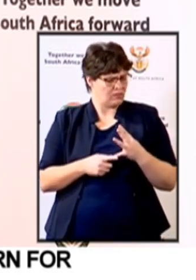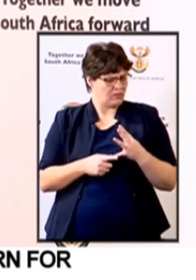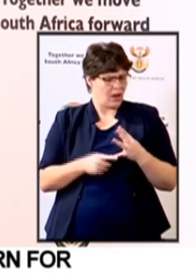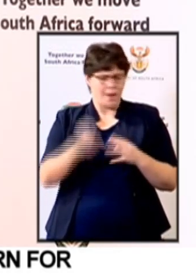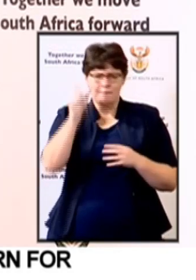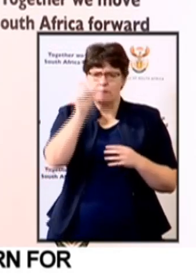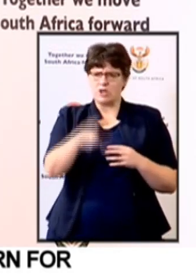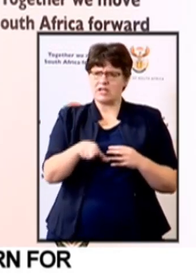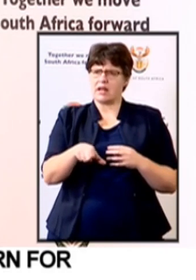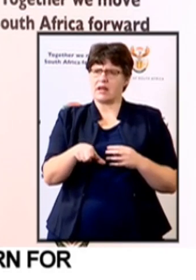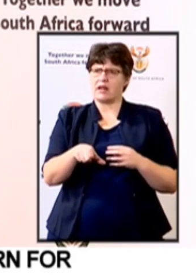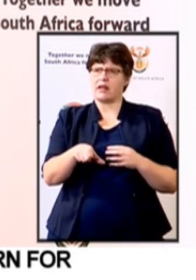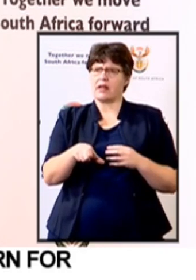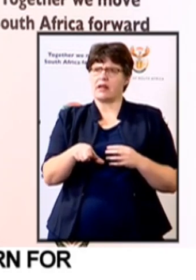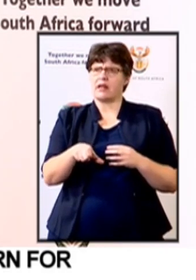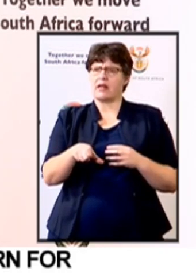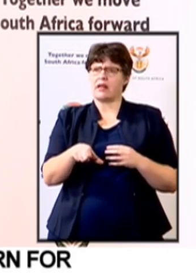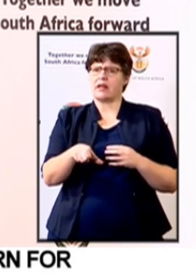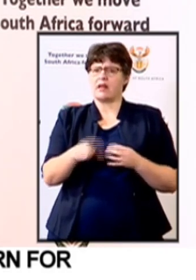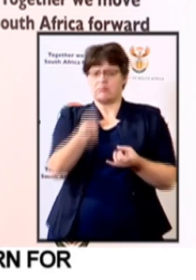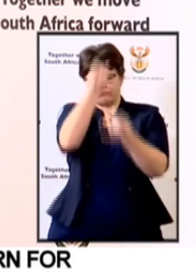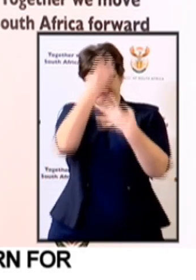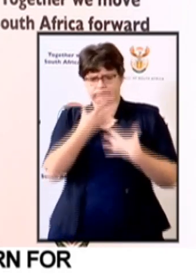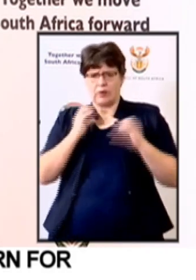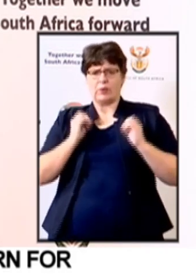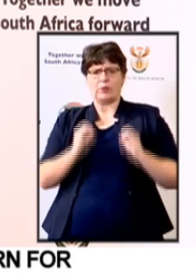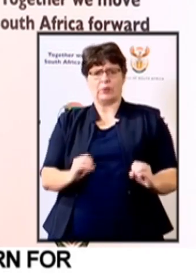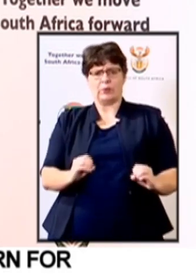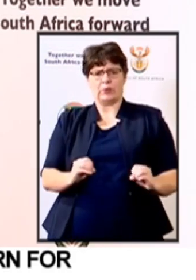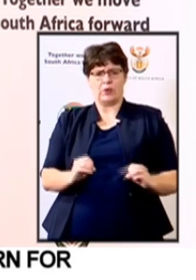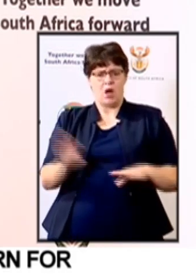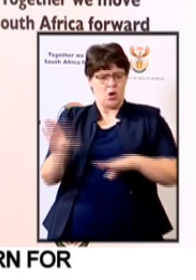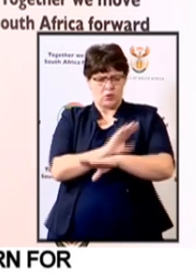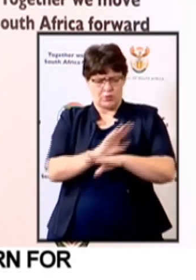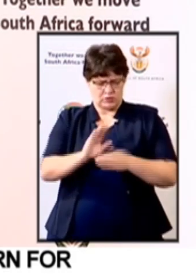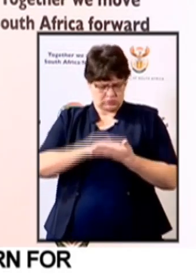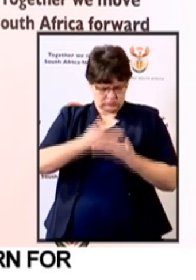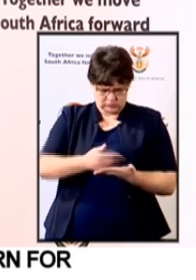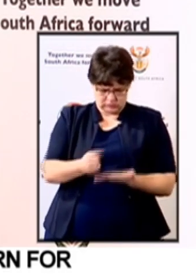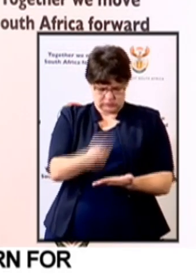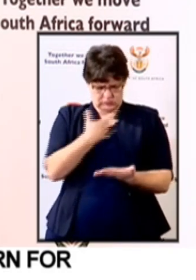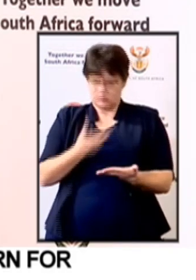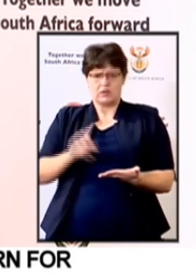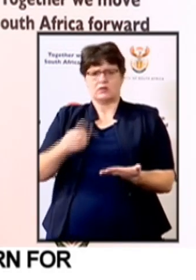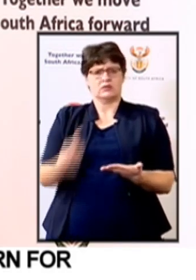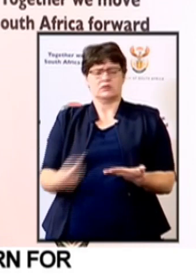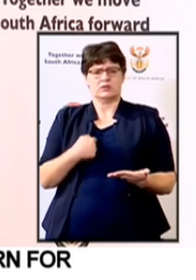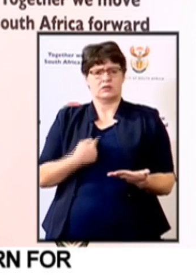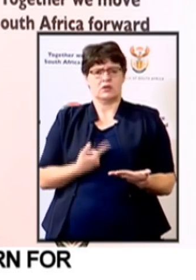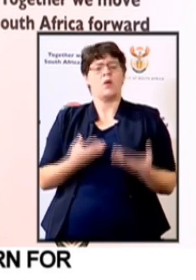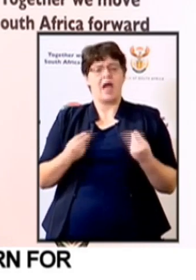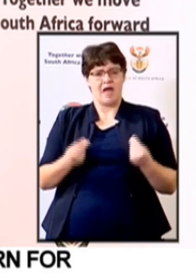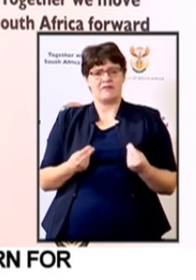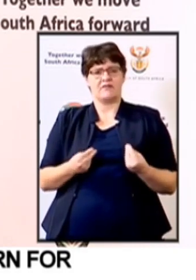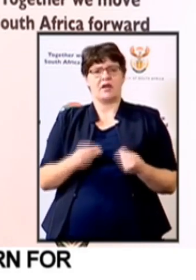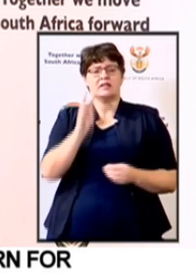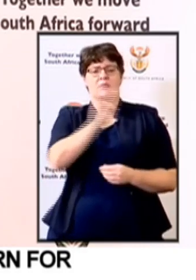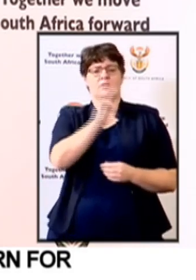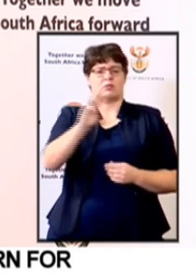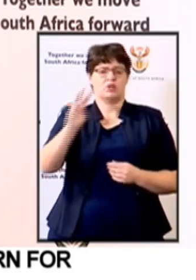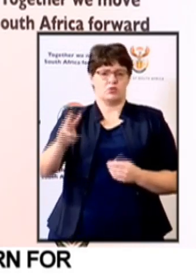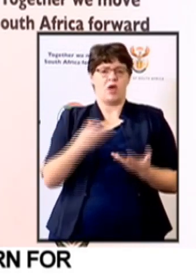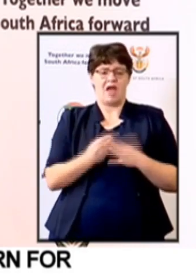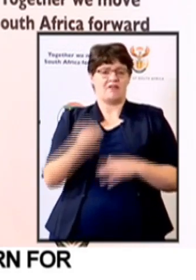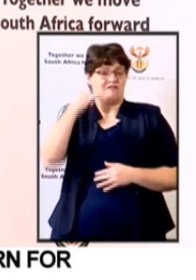somebody who doesn't have information, access to a computer. We post our circulars on website, so if you